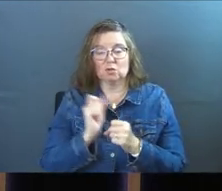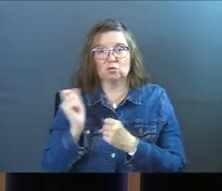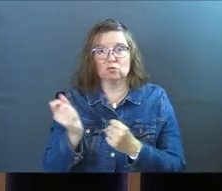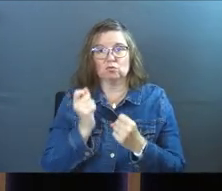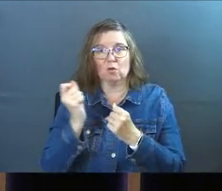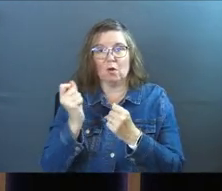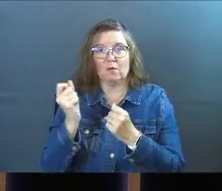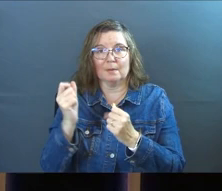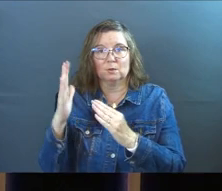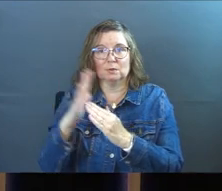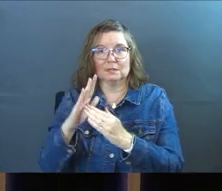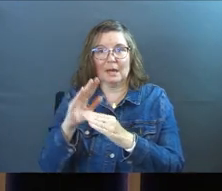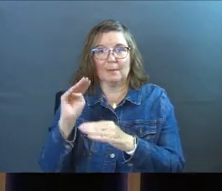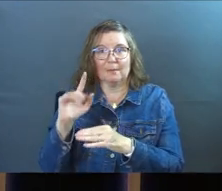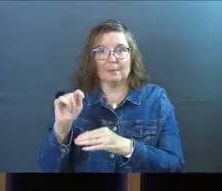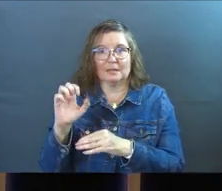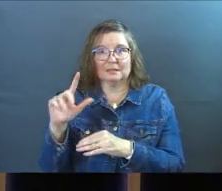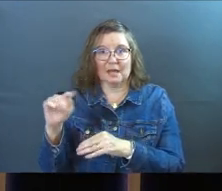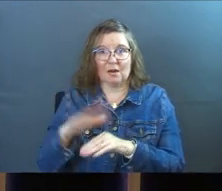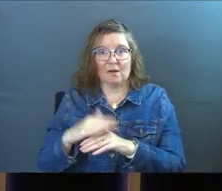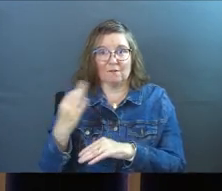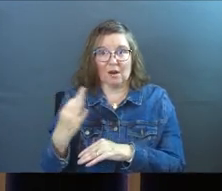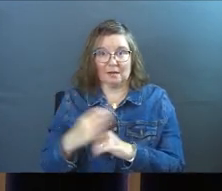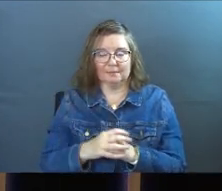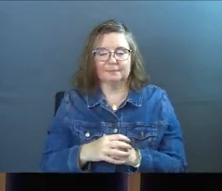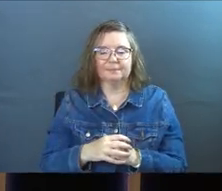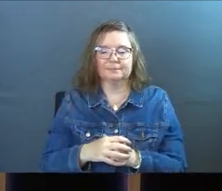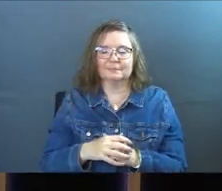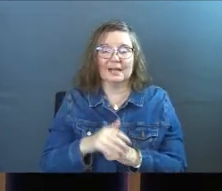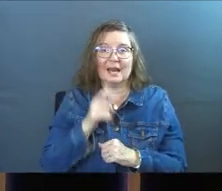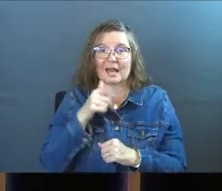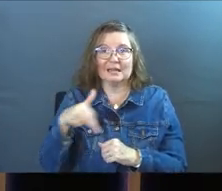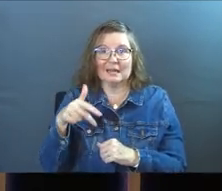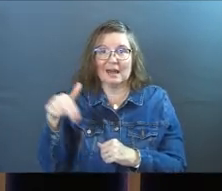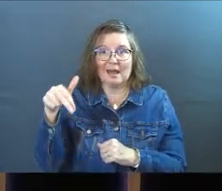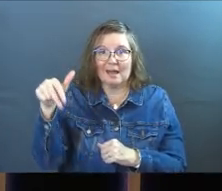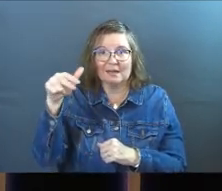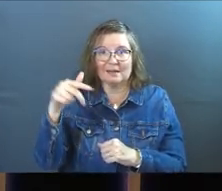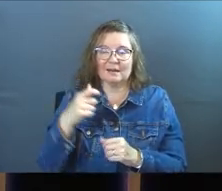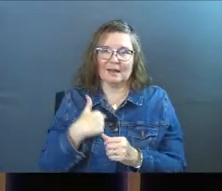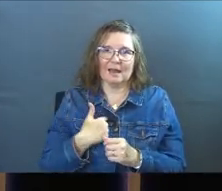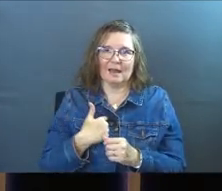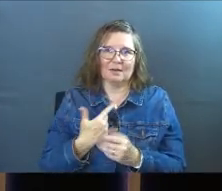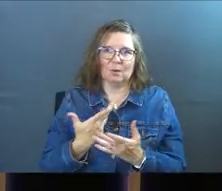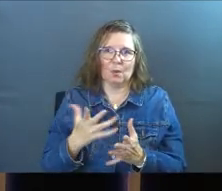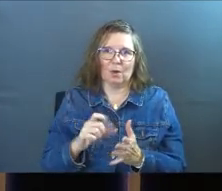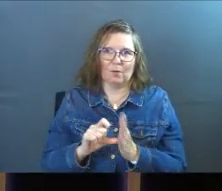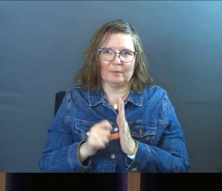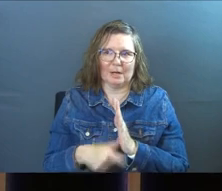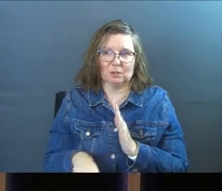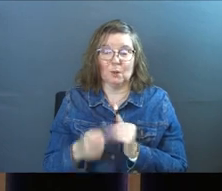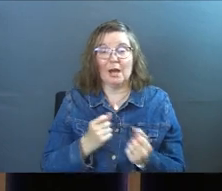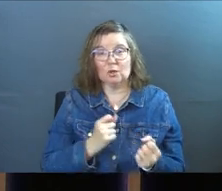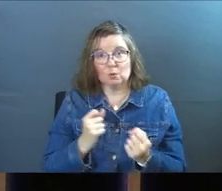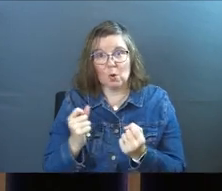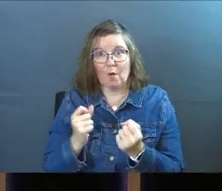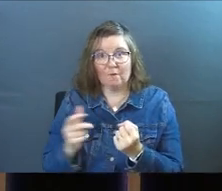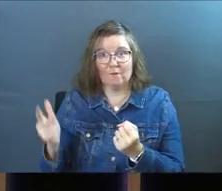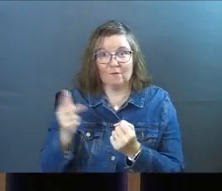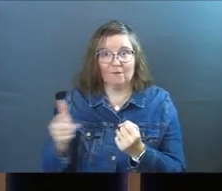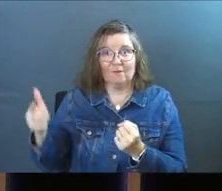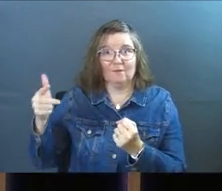drove up to the top of Mount Scott Friday. And I didn't hike to the top of Mount Scott. I don't want to overimpress you. I drove